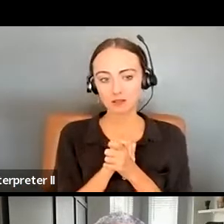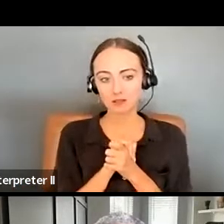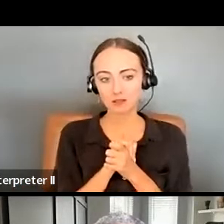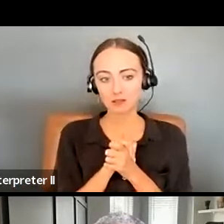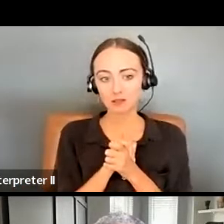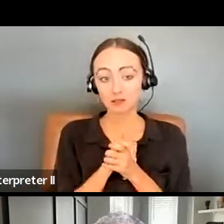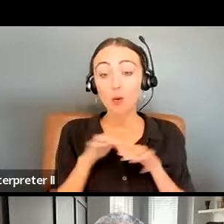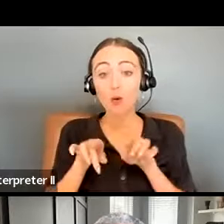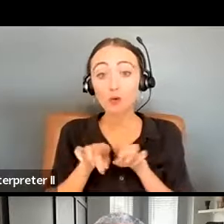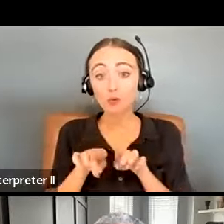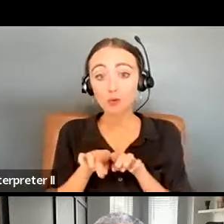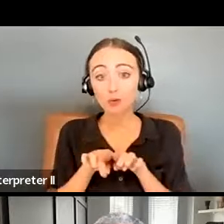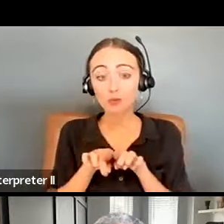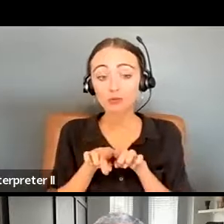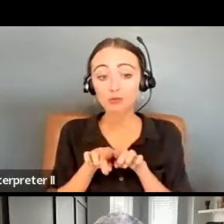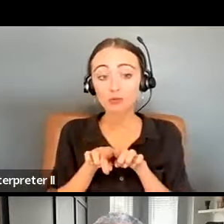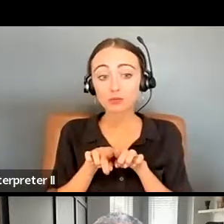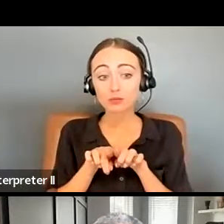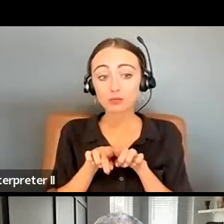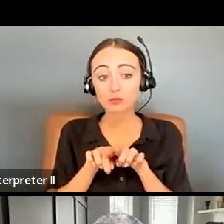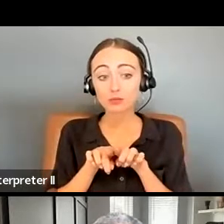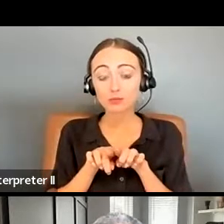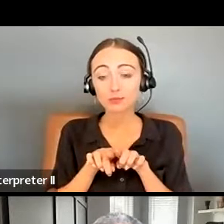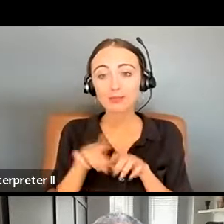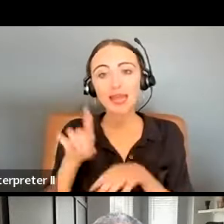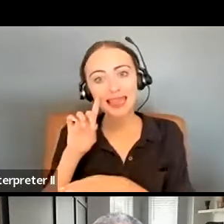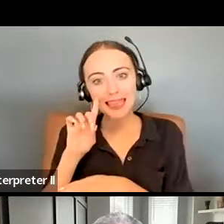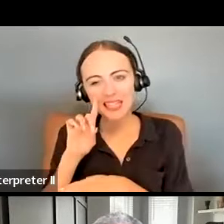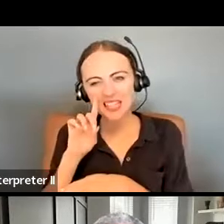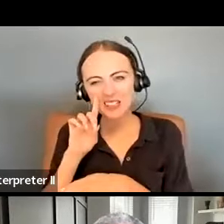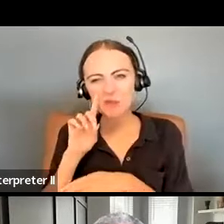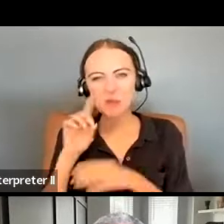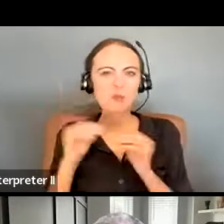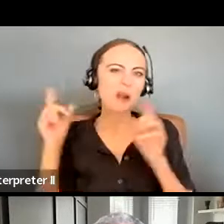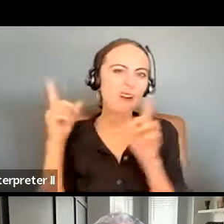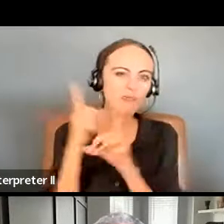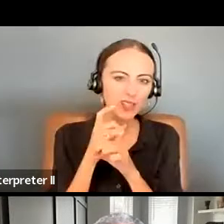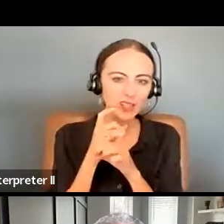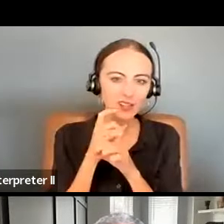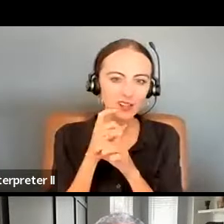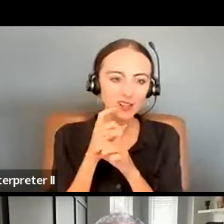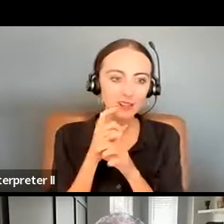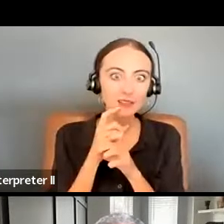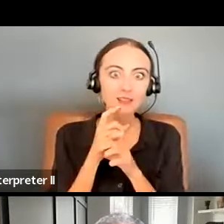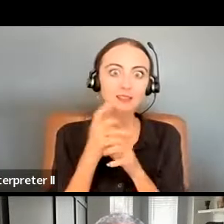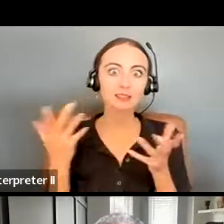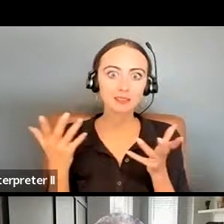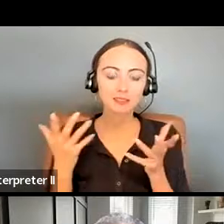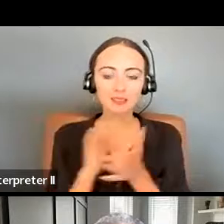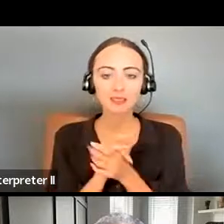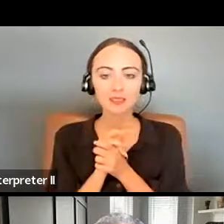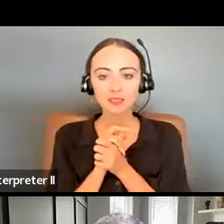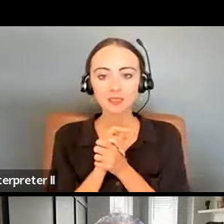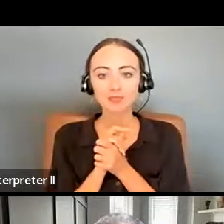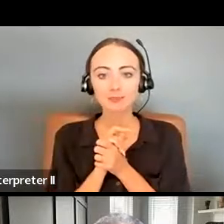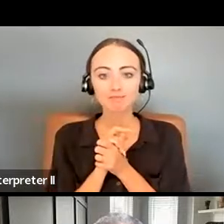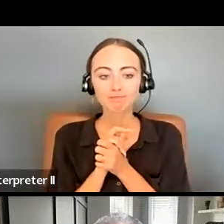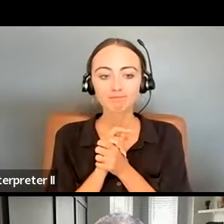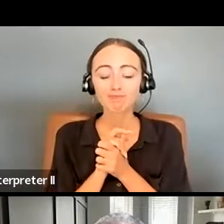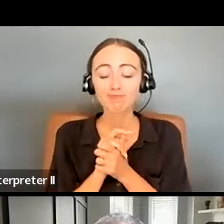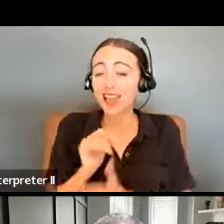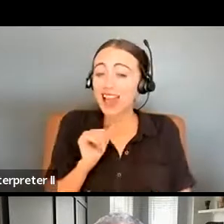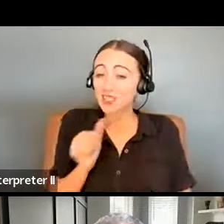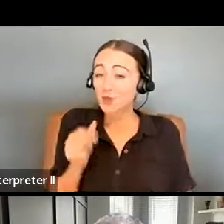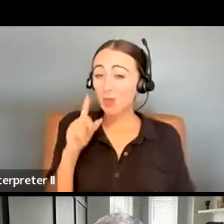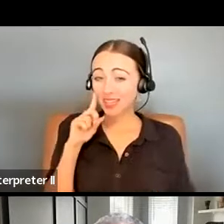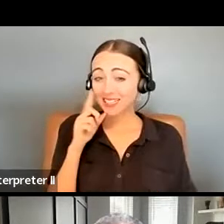also would, I think, complicate things even further. So I don't think